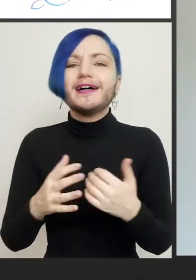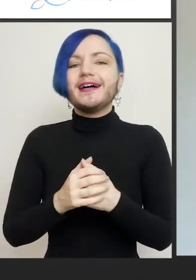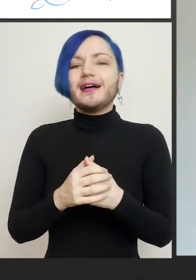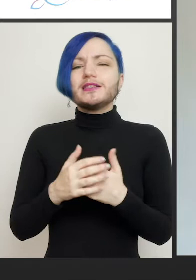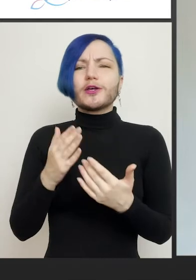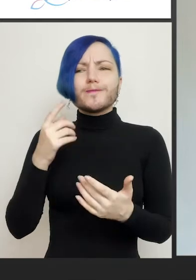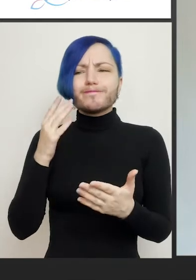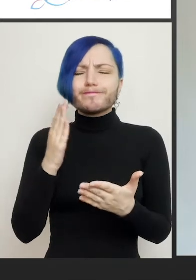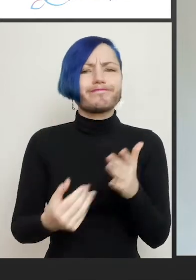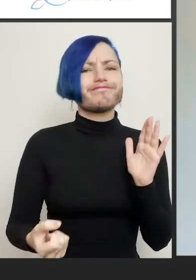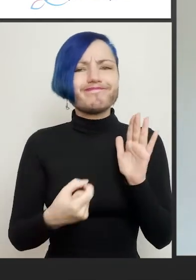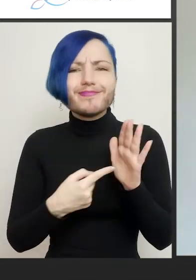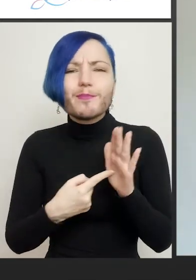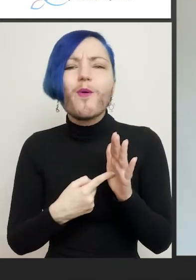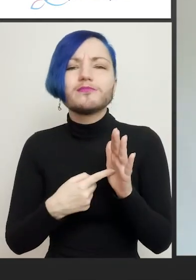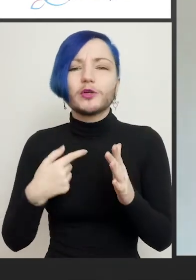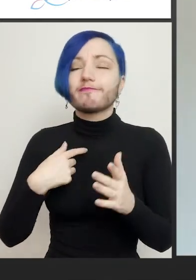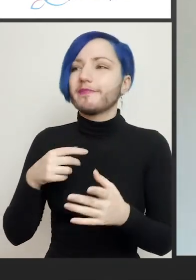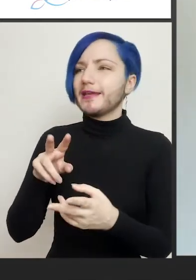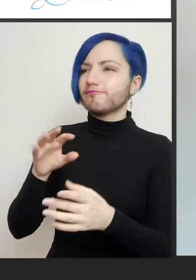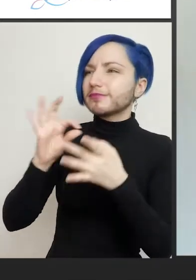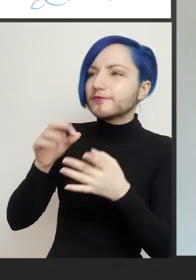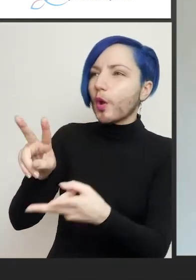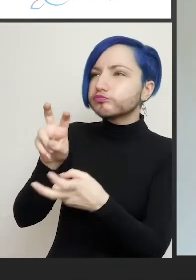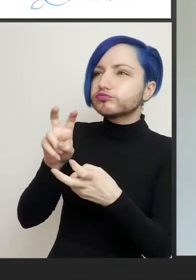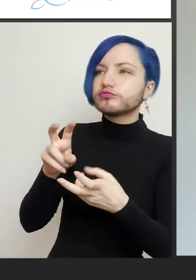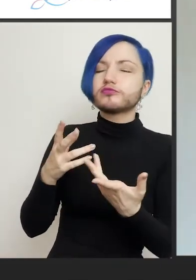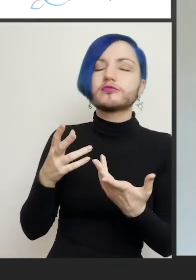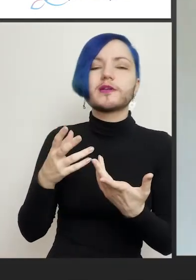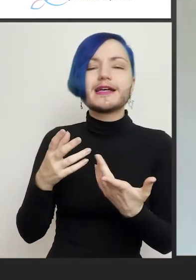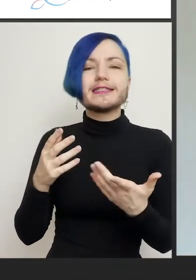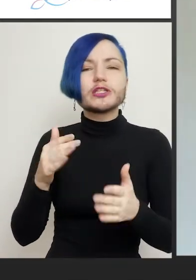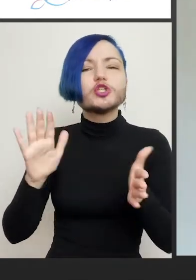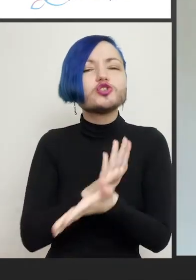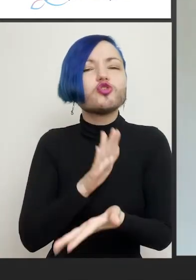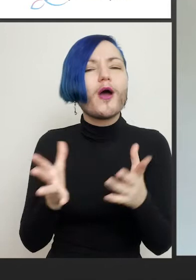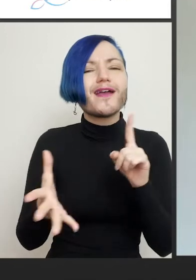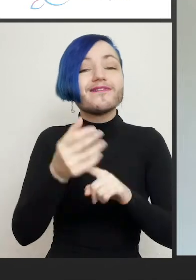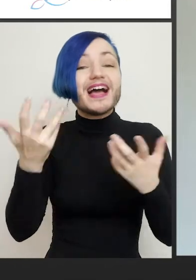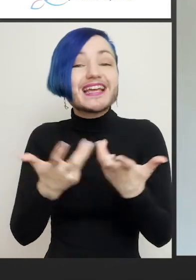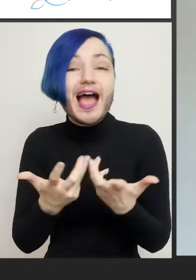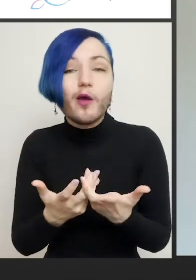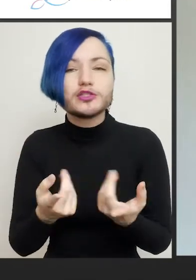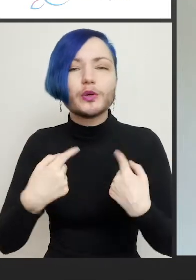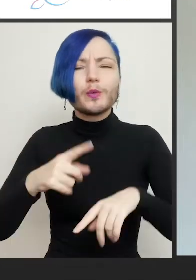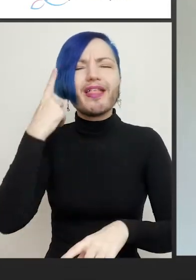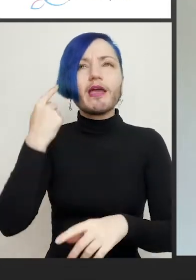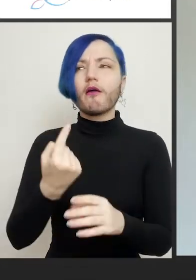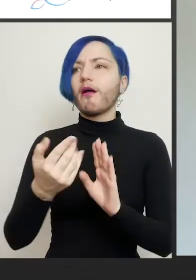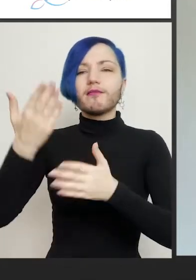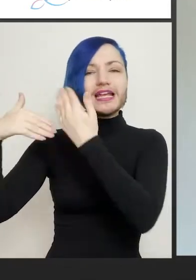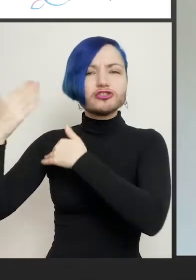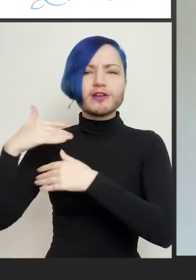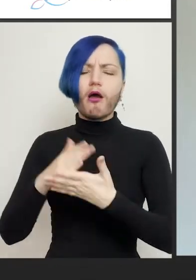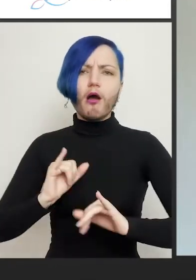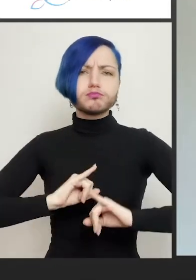to, that's what came across to me, was about ways people found joy, even when we might think of it as a bleaker time, the past, to have